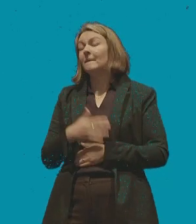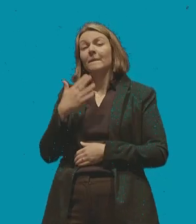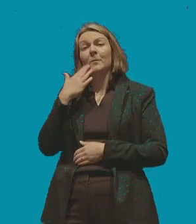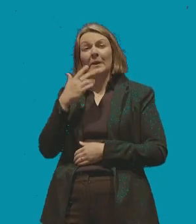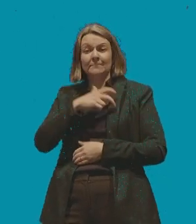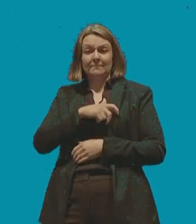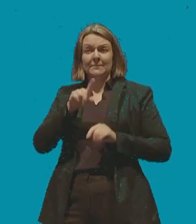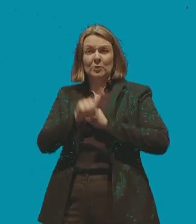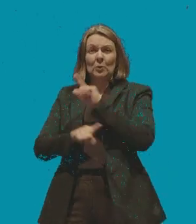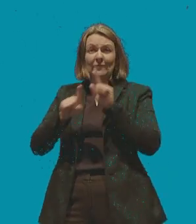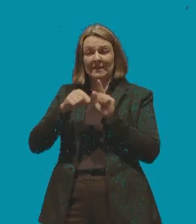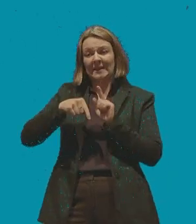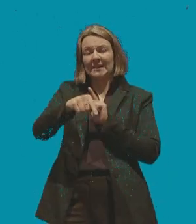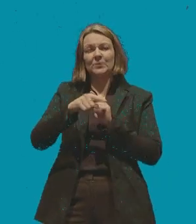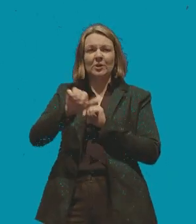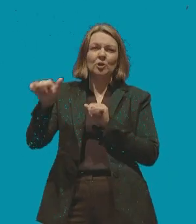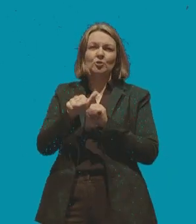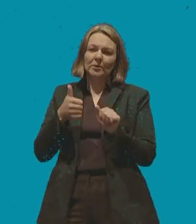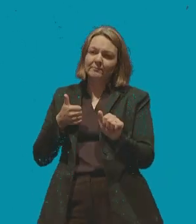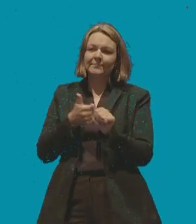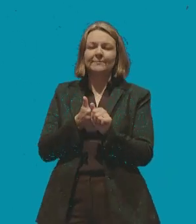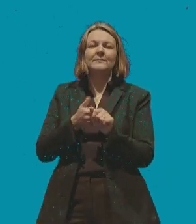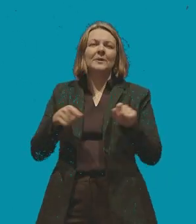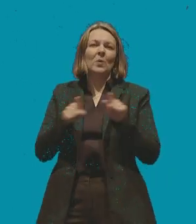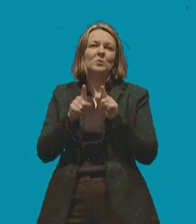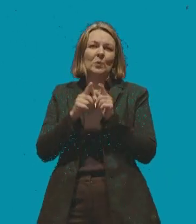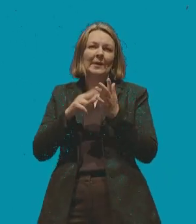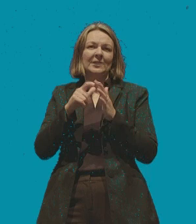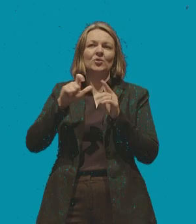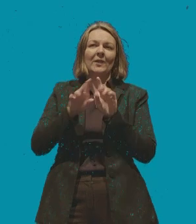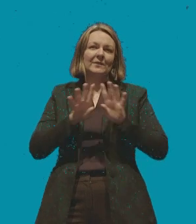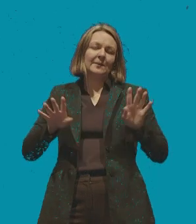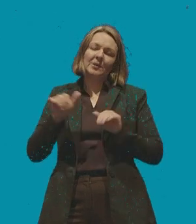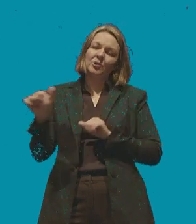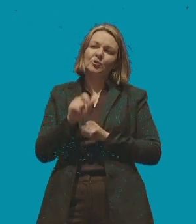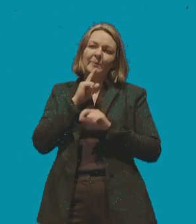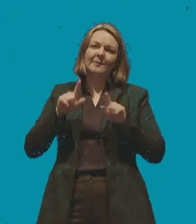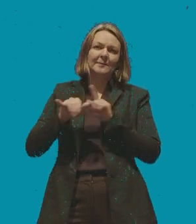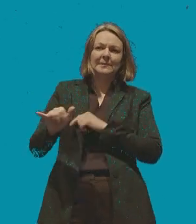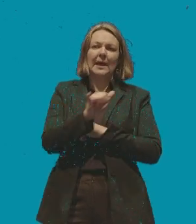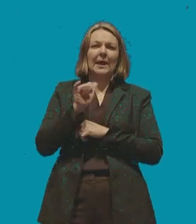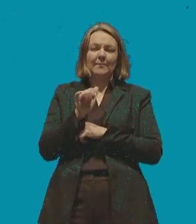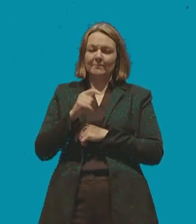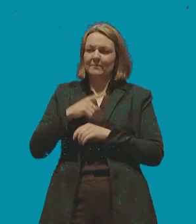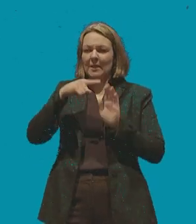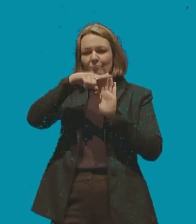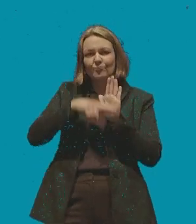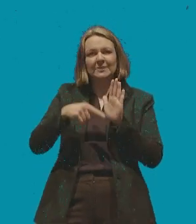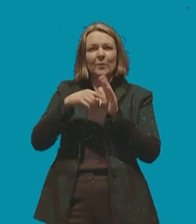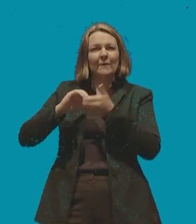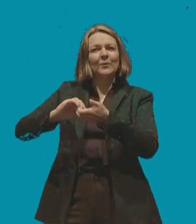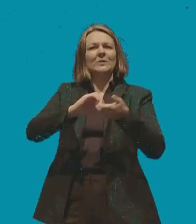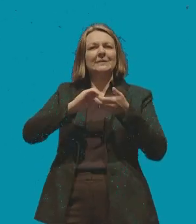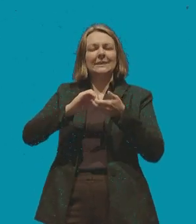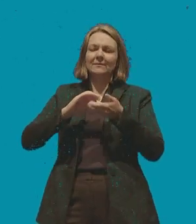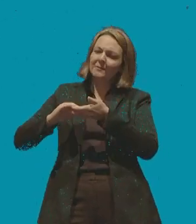week, let's all get behind it, including the incoming National Executive Committee. Let's all get behind the principle of unity this week. Take